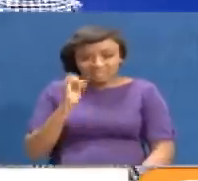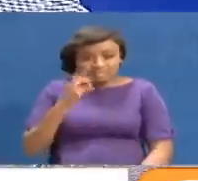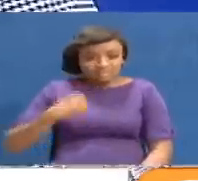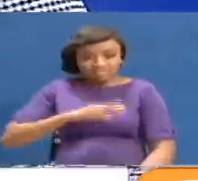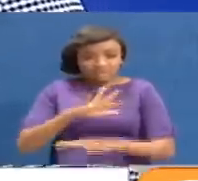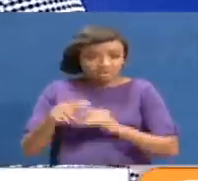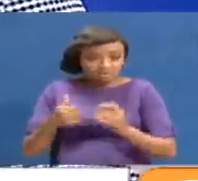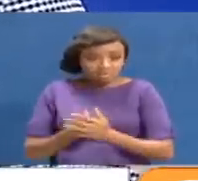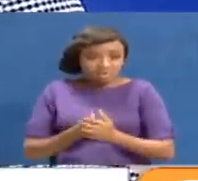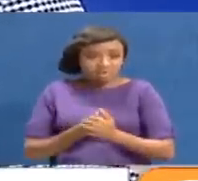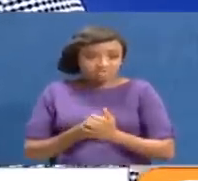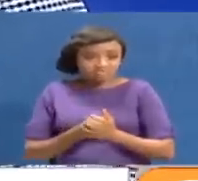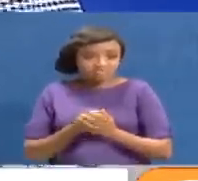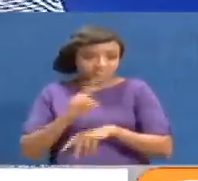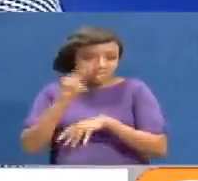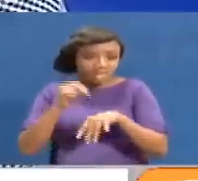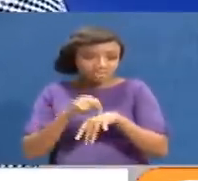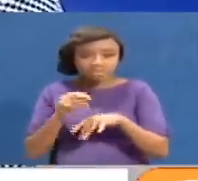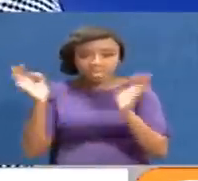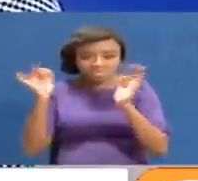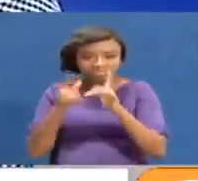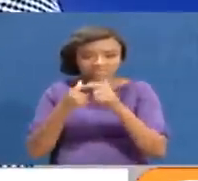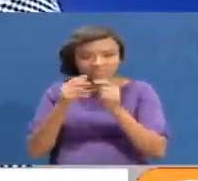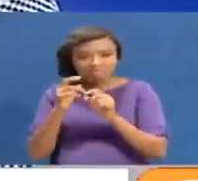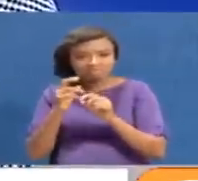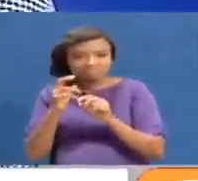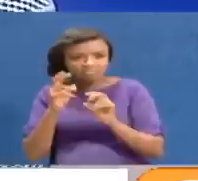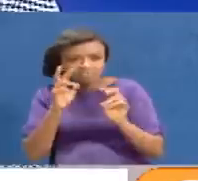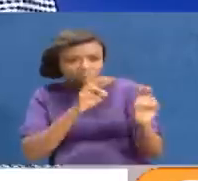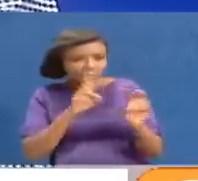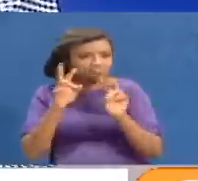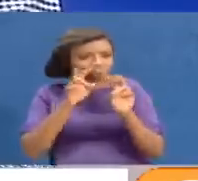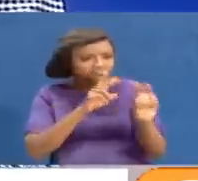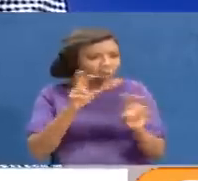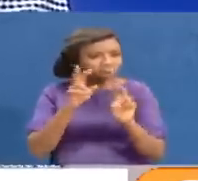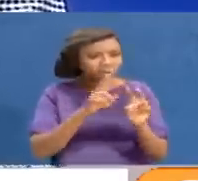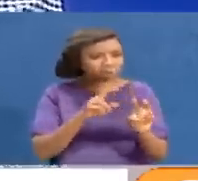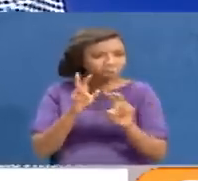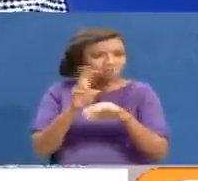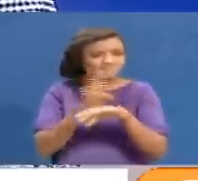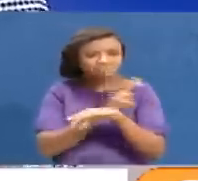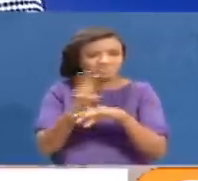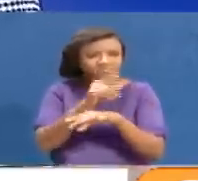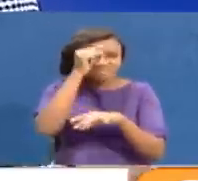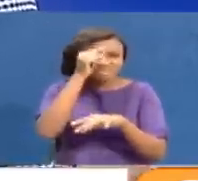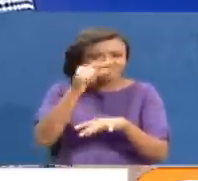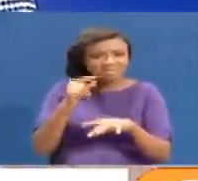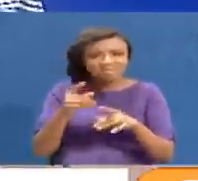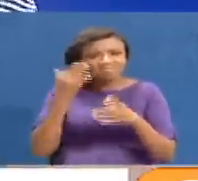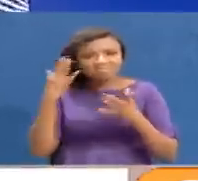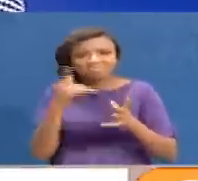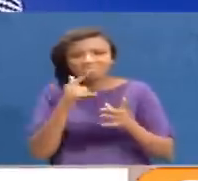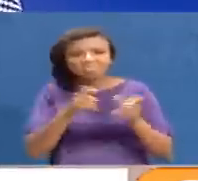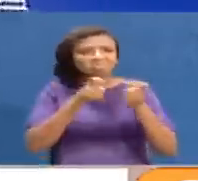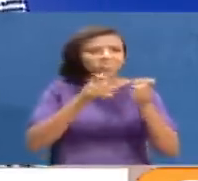one national assembly, right? Checking on the government, yeah. Jointly with, it doesn't matter who is in the ruling